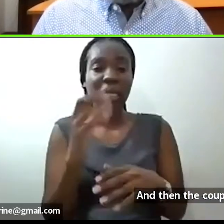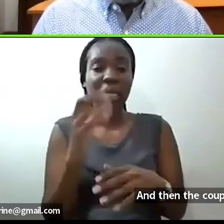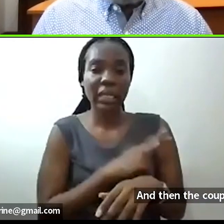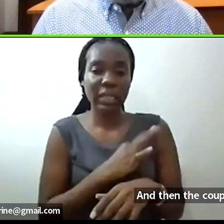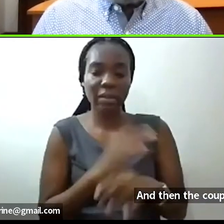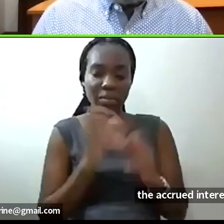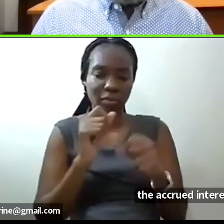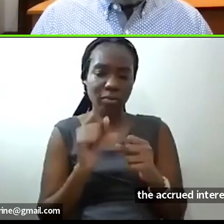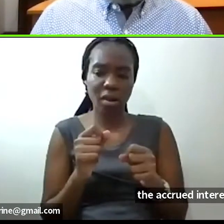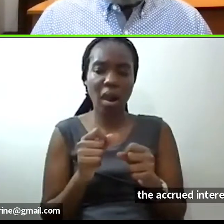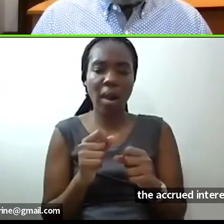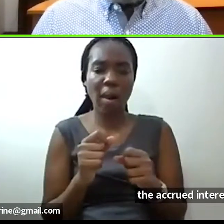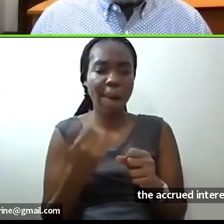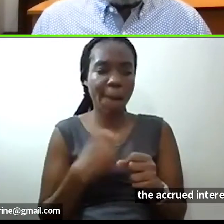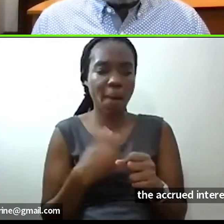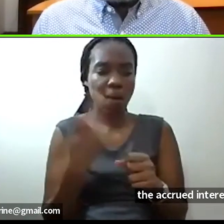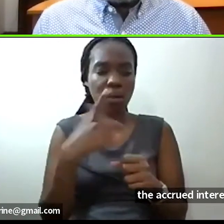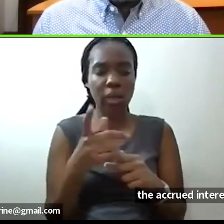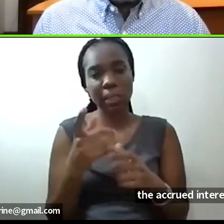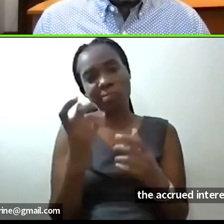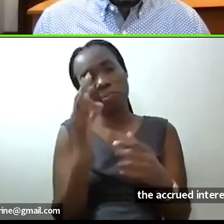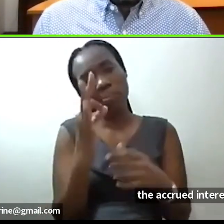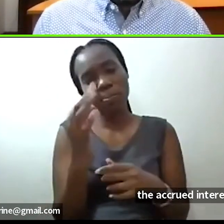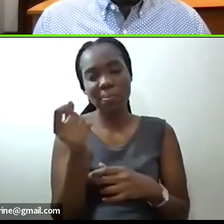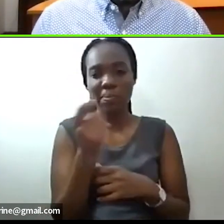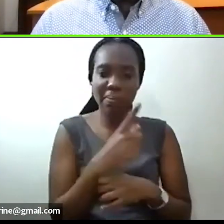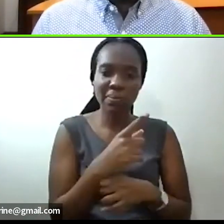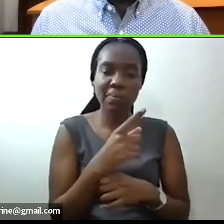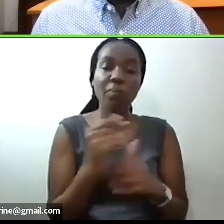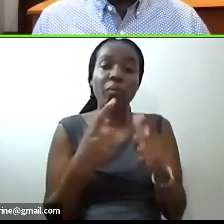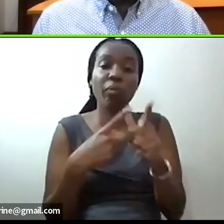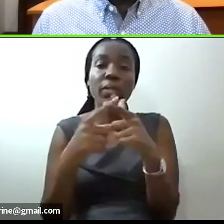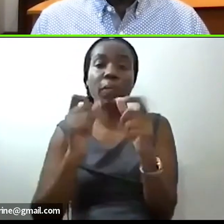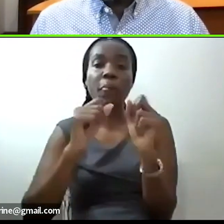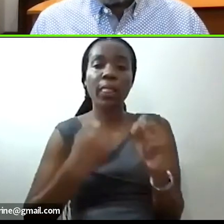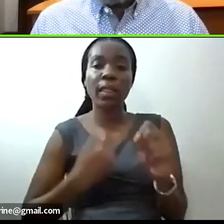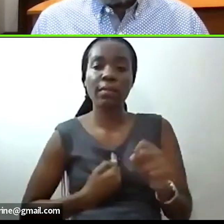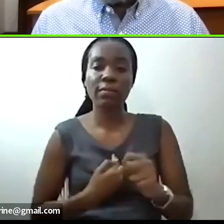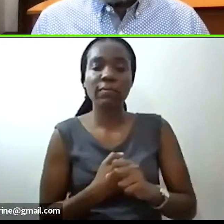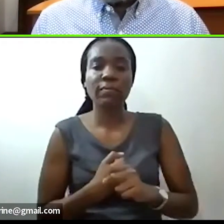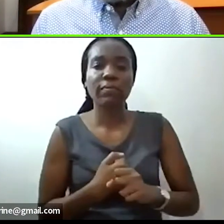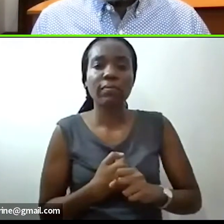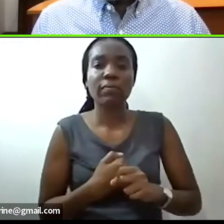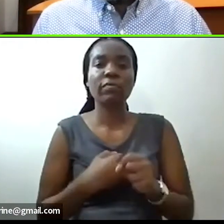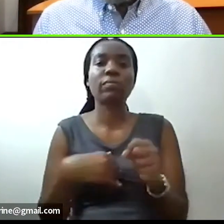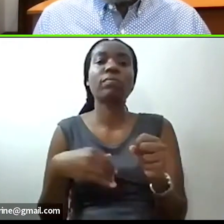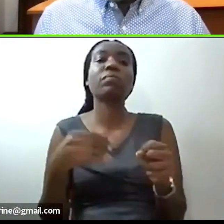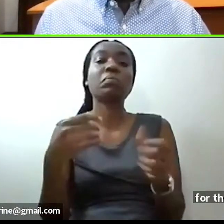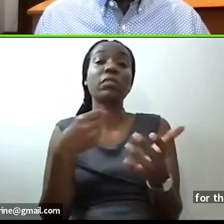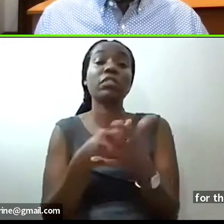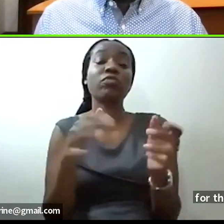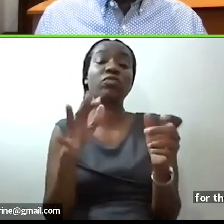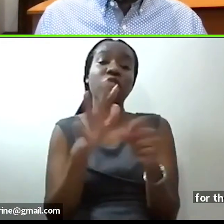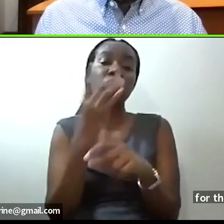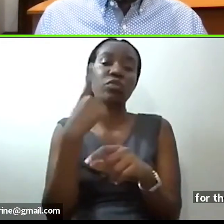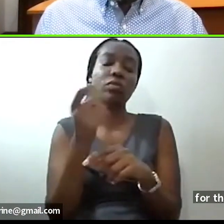I will get the full payment for the 6 months at December. But because I had paid the